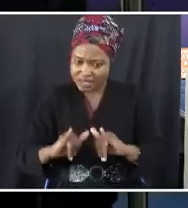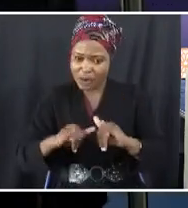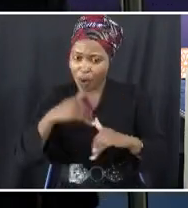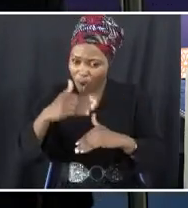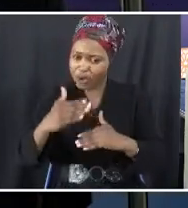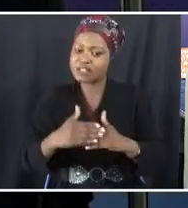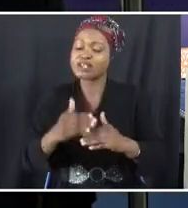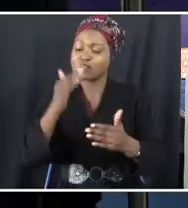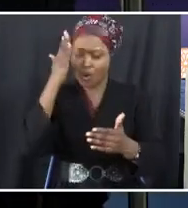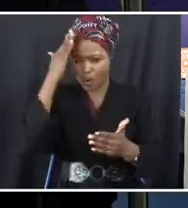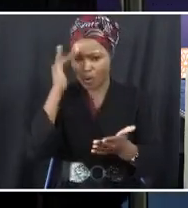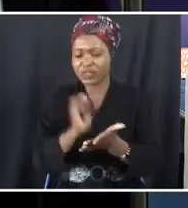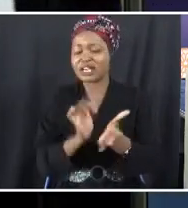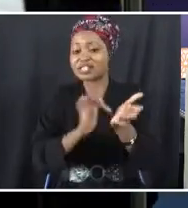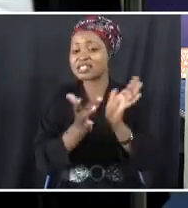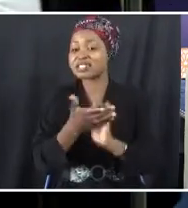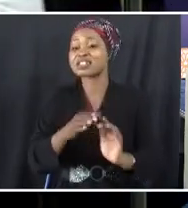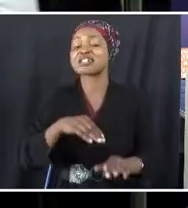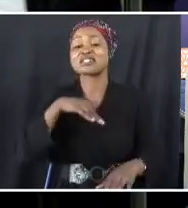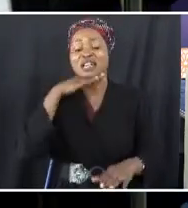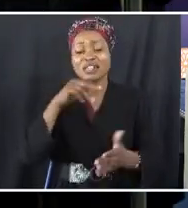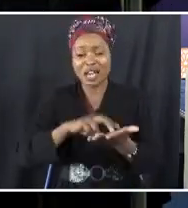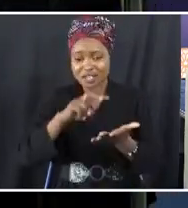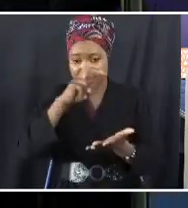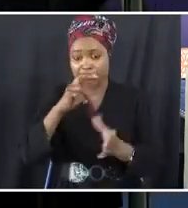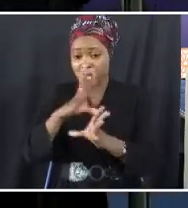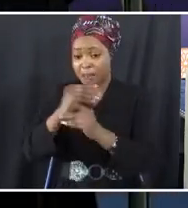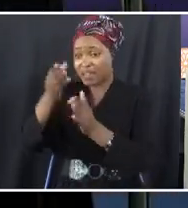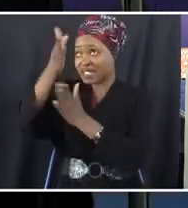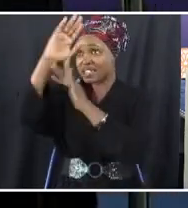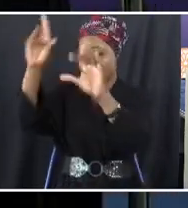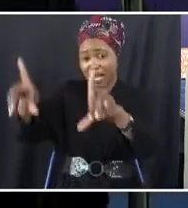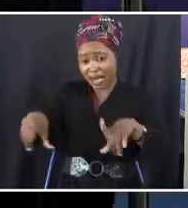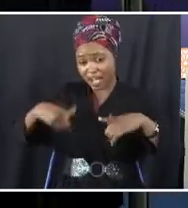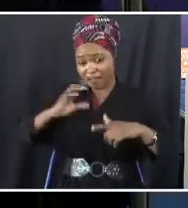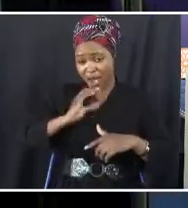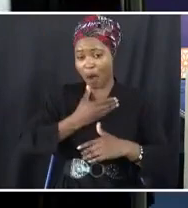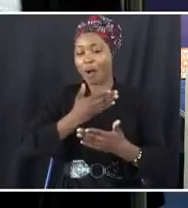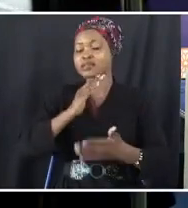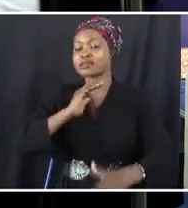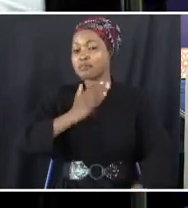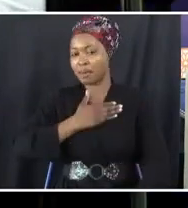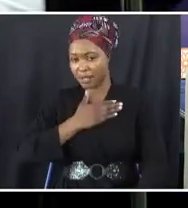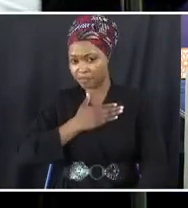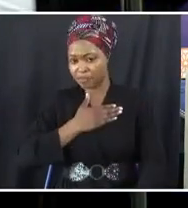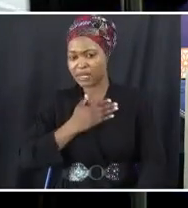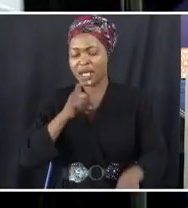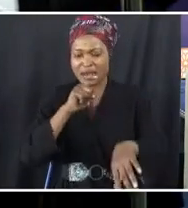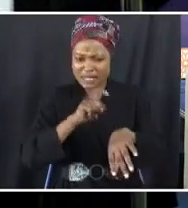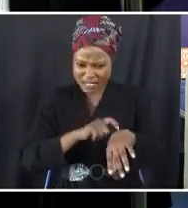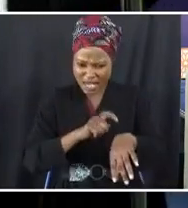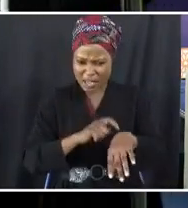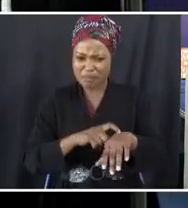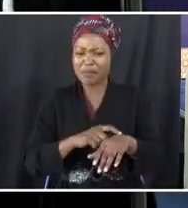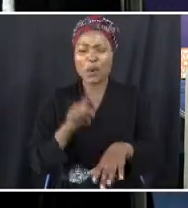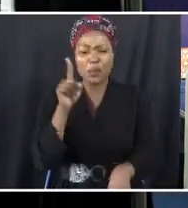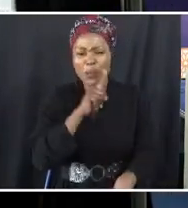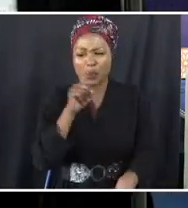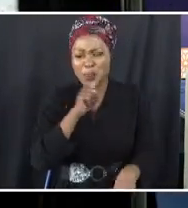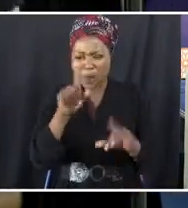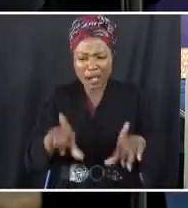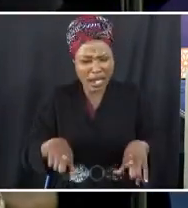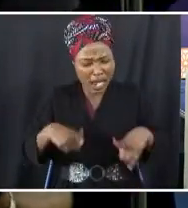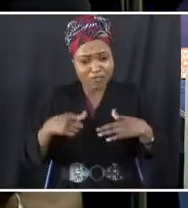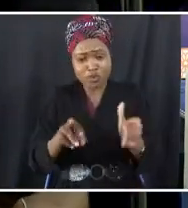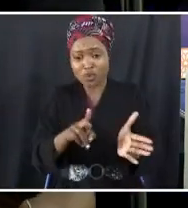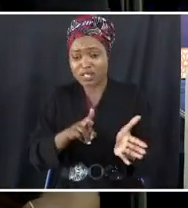in Jesus' death and resurrection, he may live his life within us. And even when it gets too hard for us to see beyond